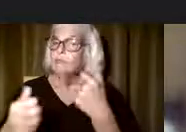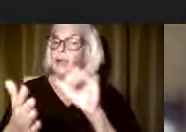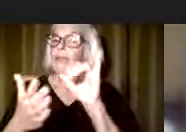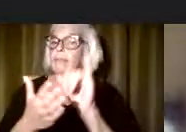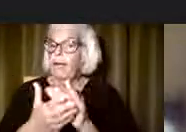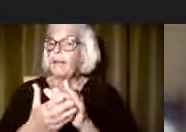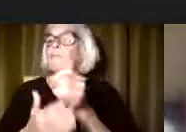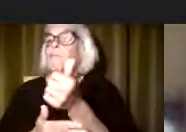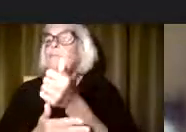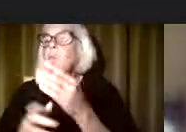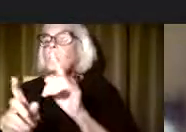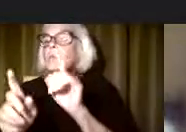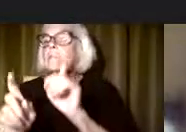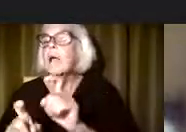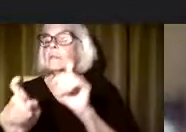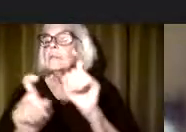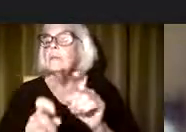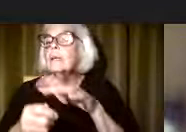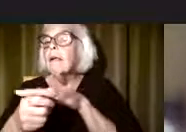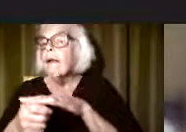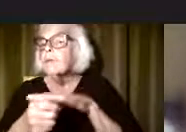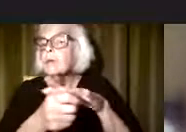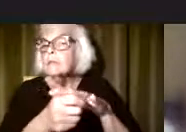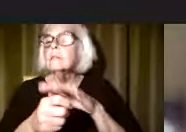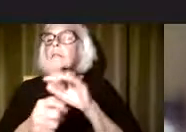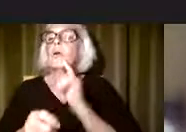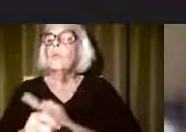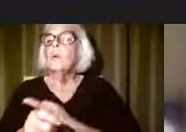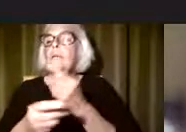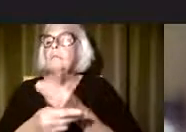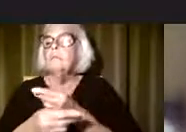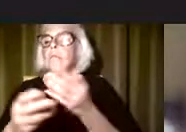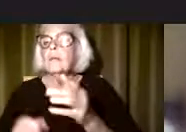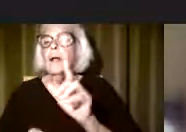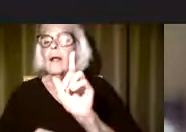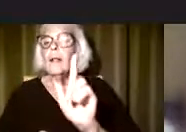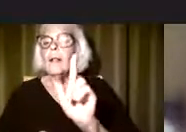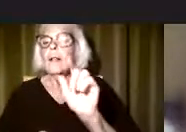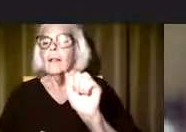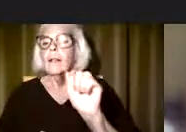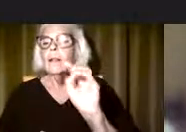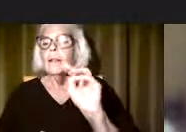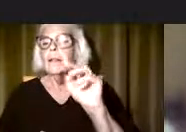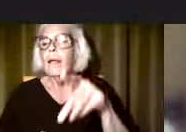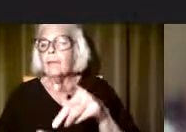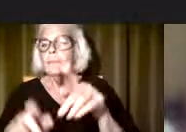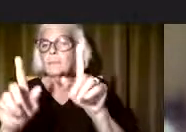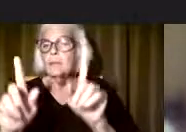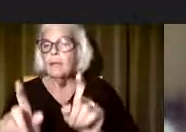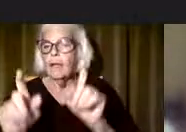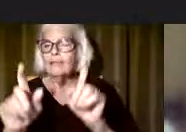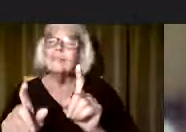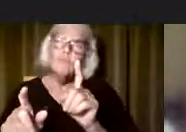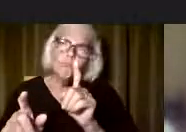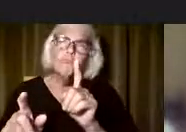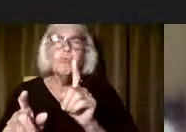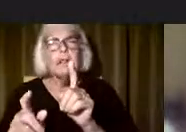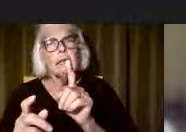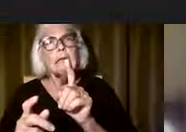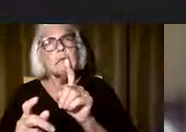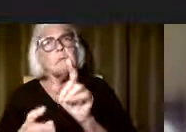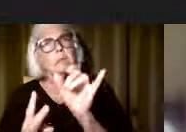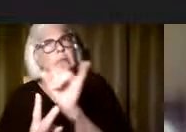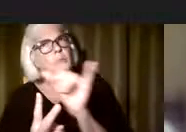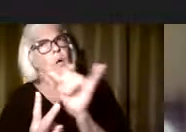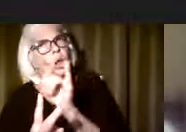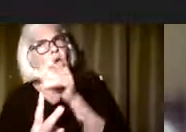We distributed LAMP tests, which is very similar to a PCR test. And I'm happy to go back into a little bit more information